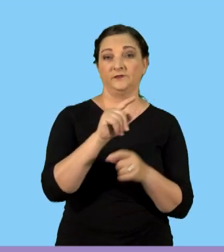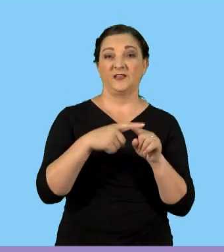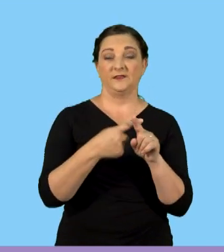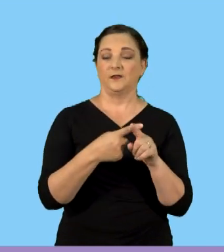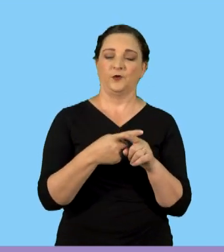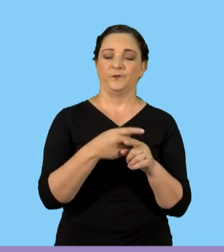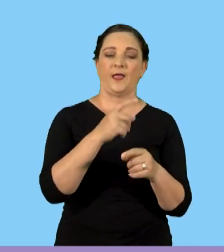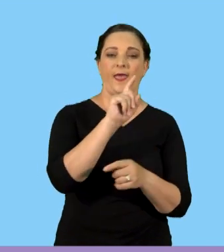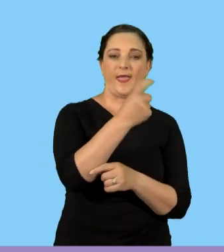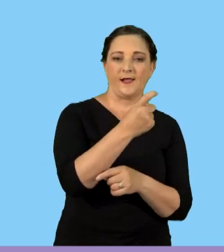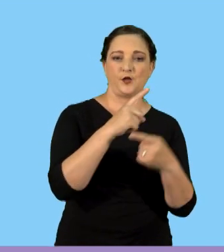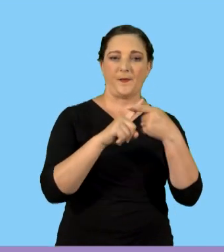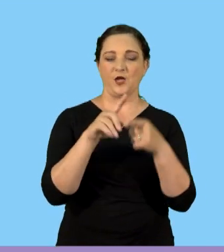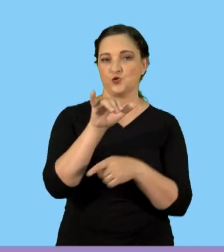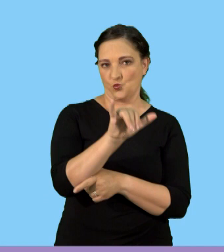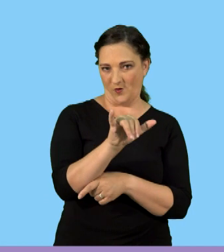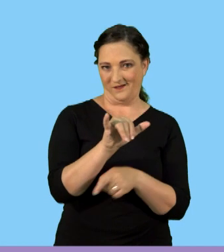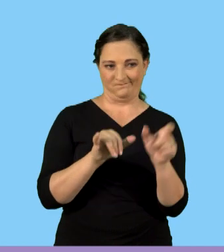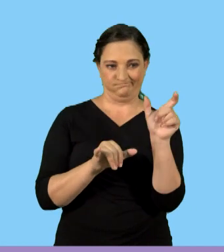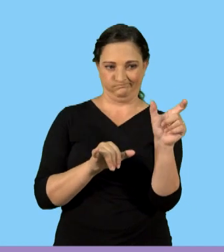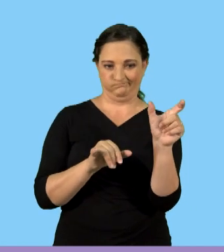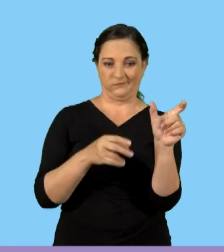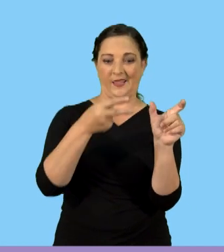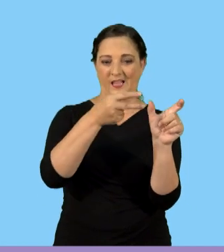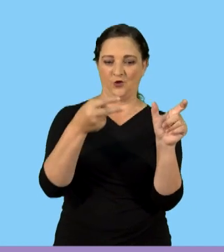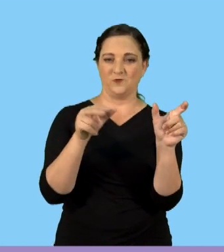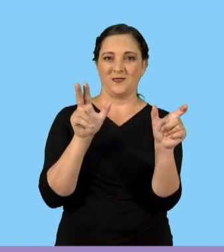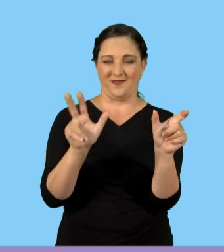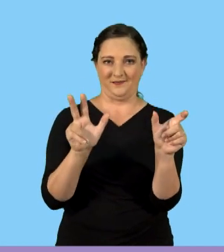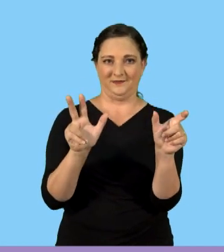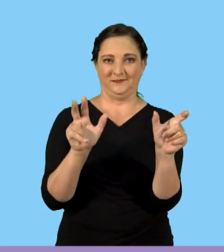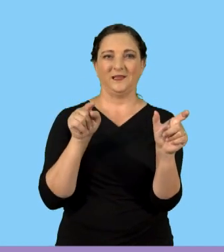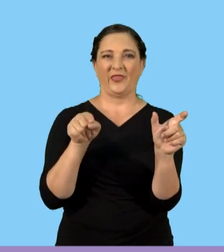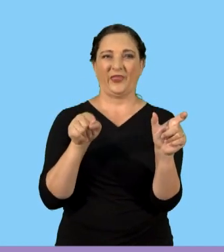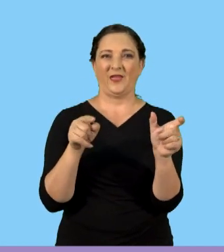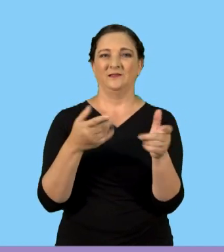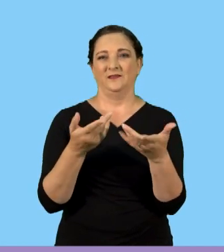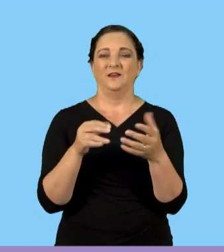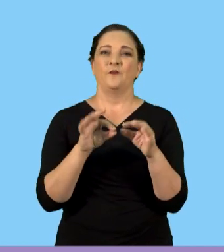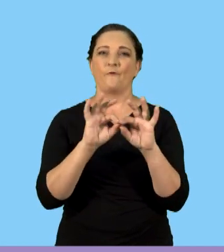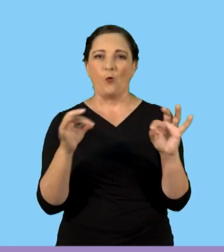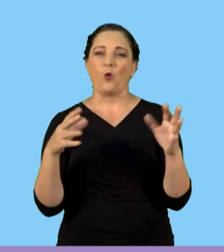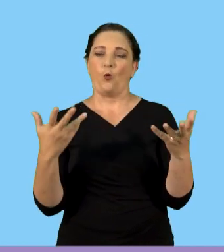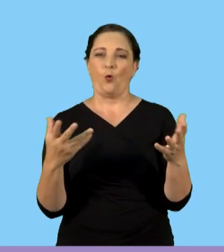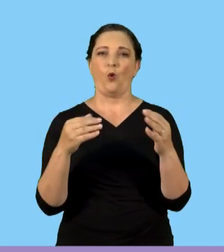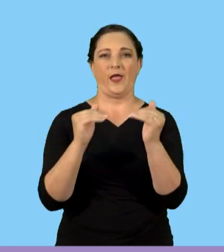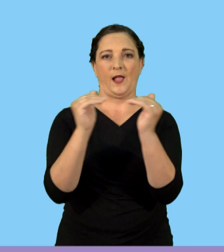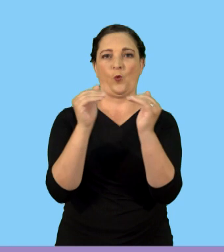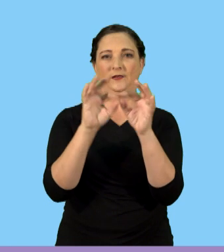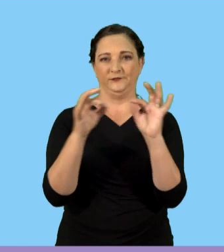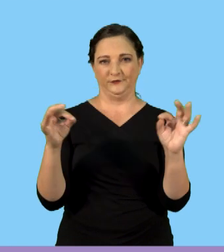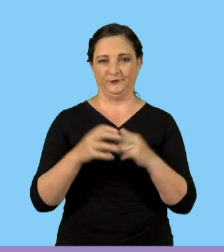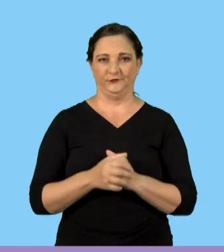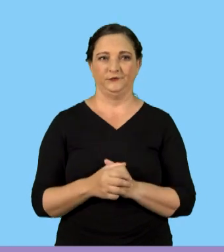have x plus y is equals to 8. And that represents a formula or an